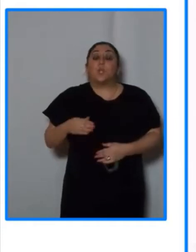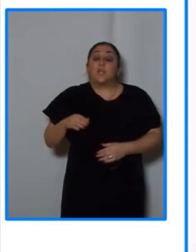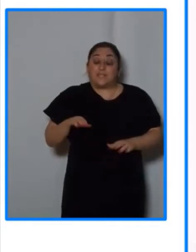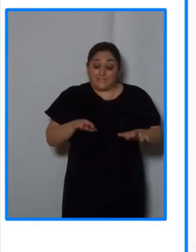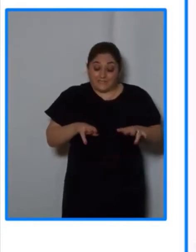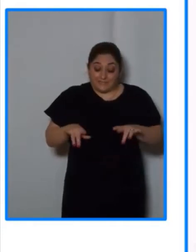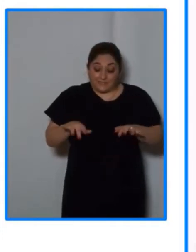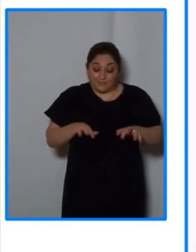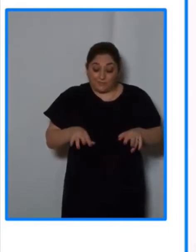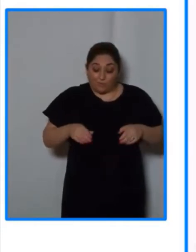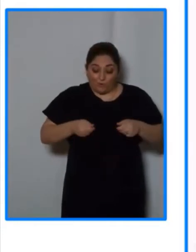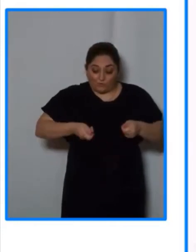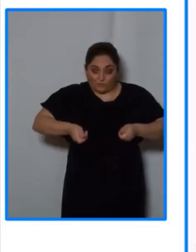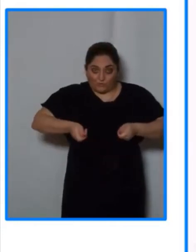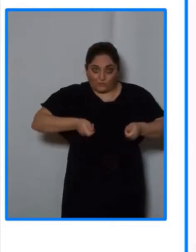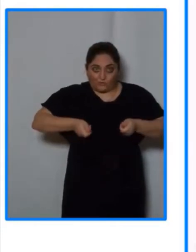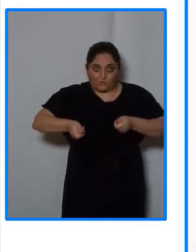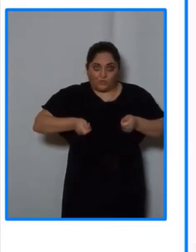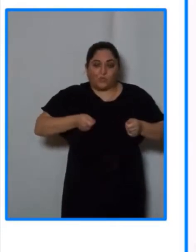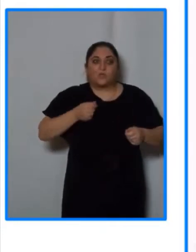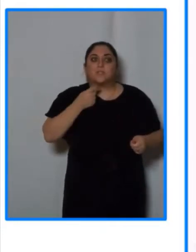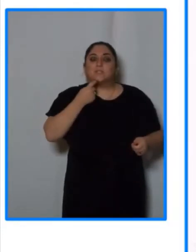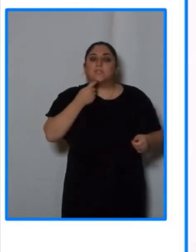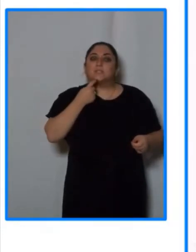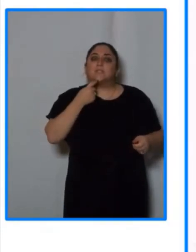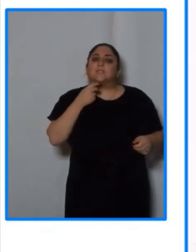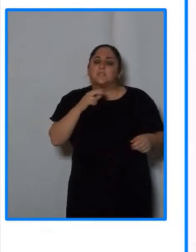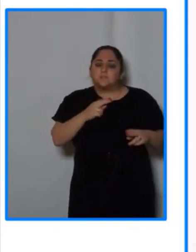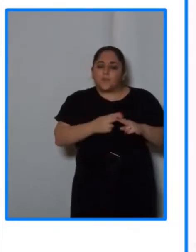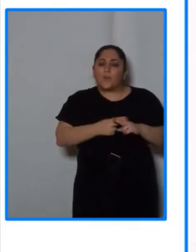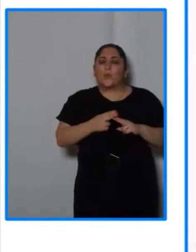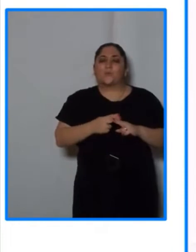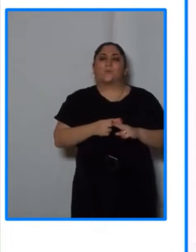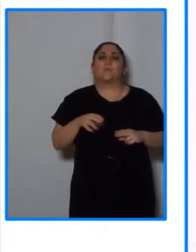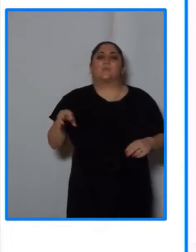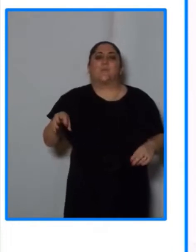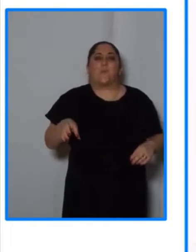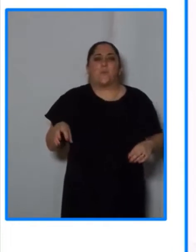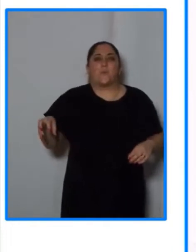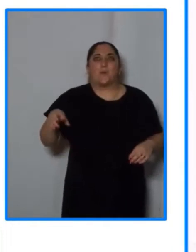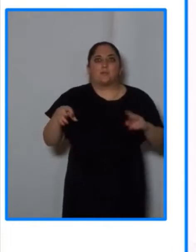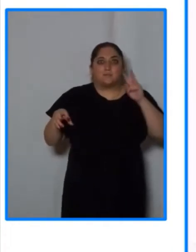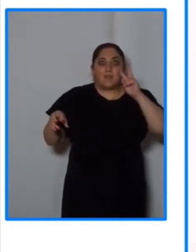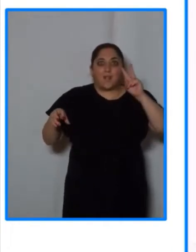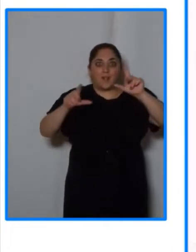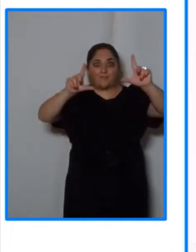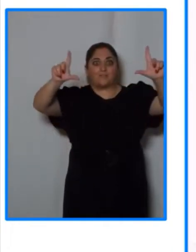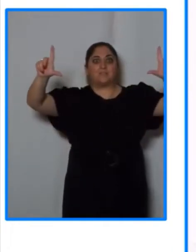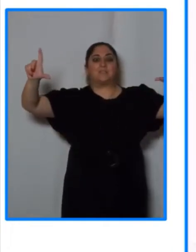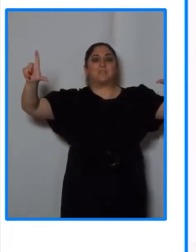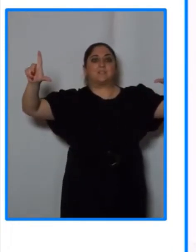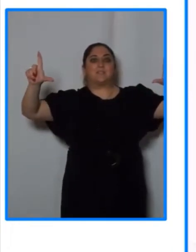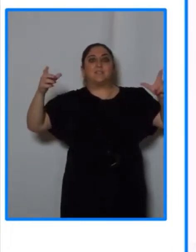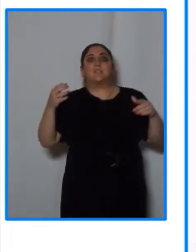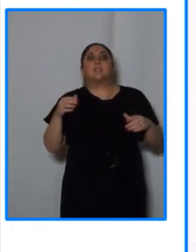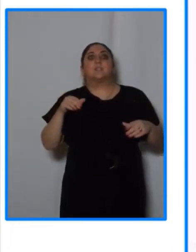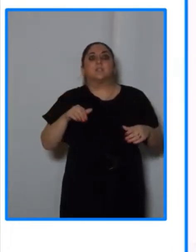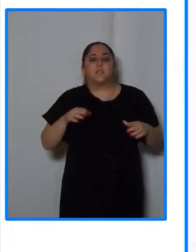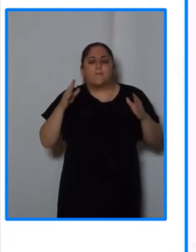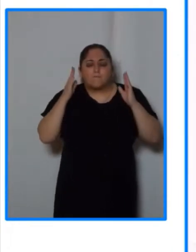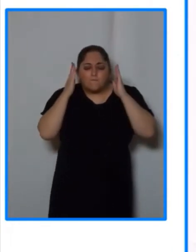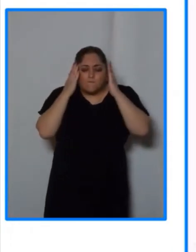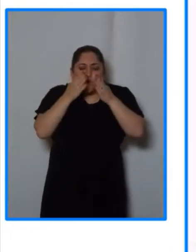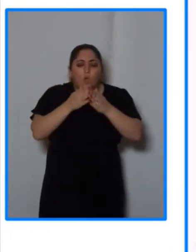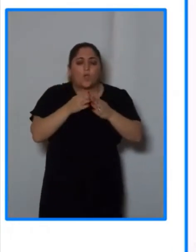will help users who would have a hard time following cursor movements of the mouse on the screen. This can actually require a lot of